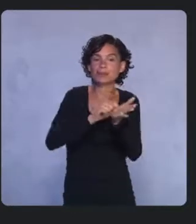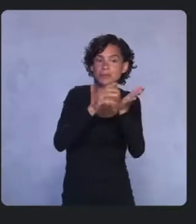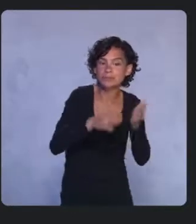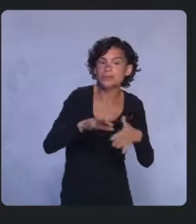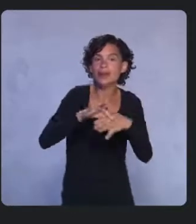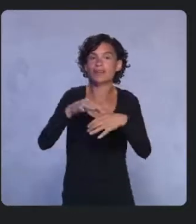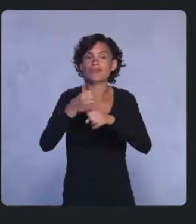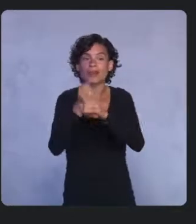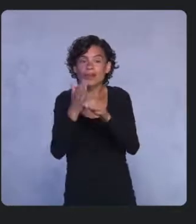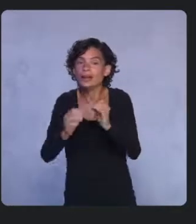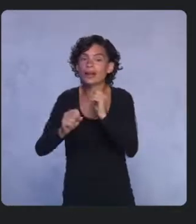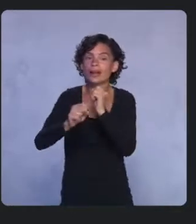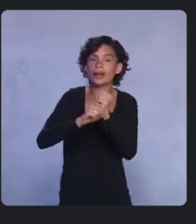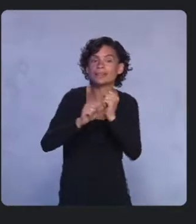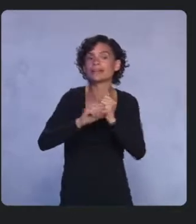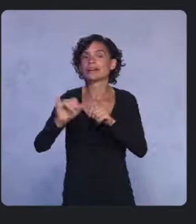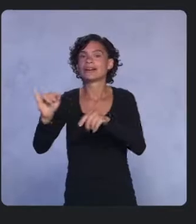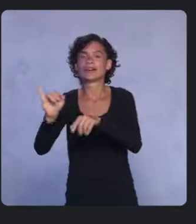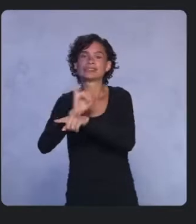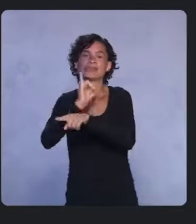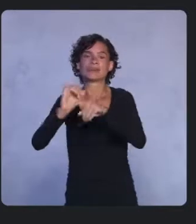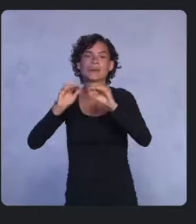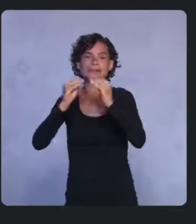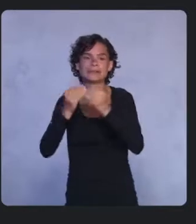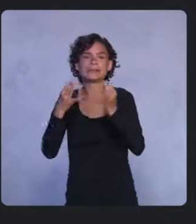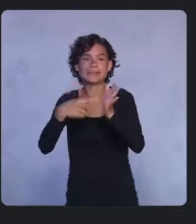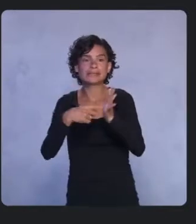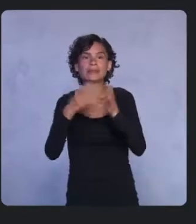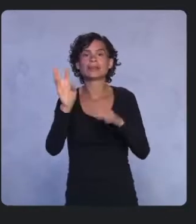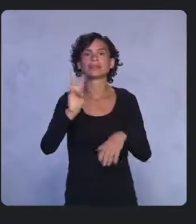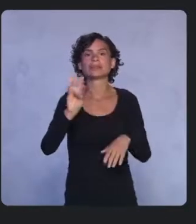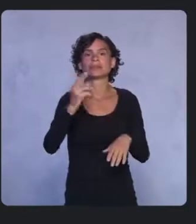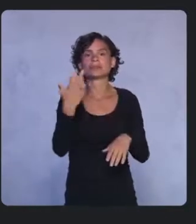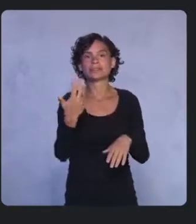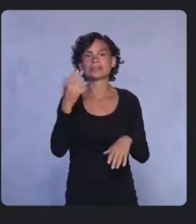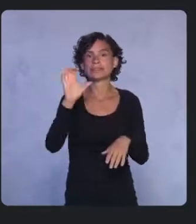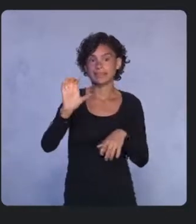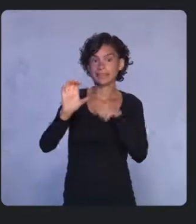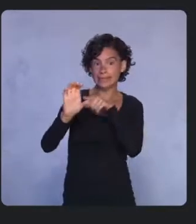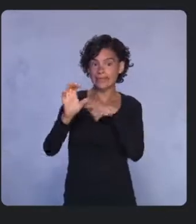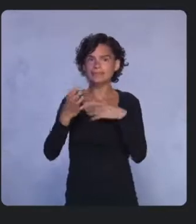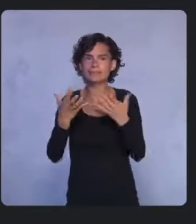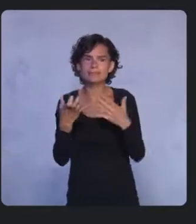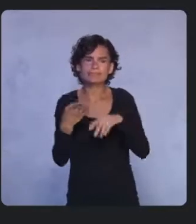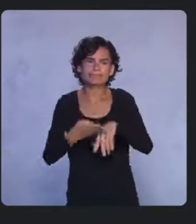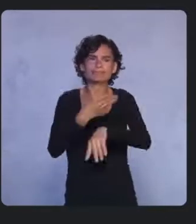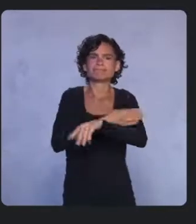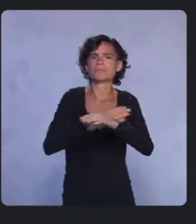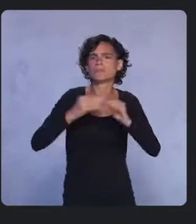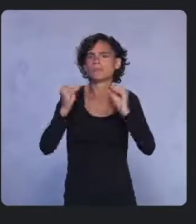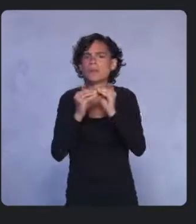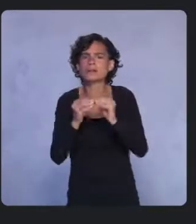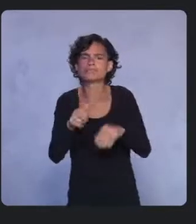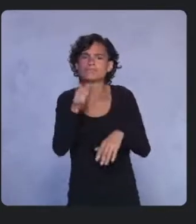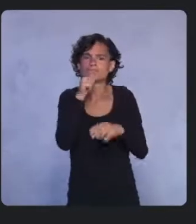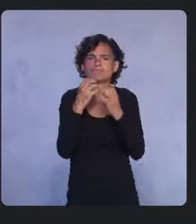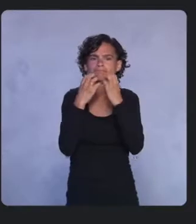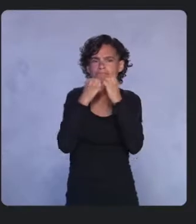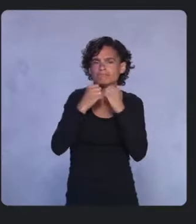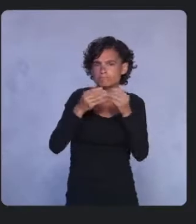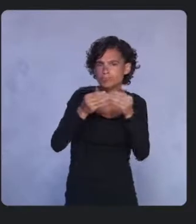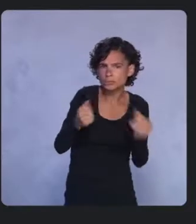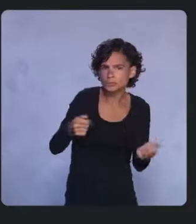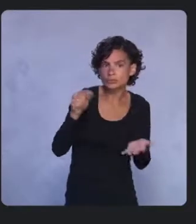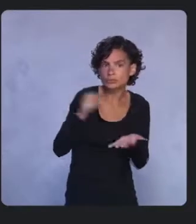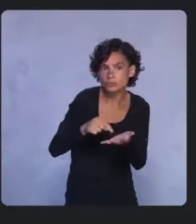advertisers, and industry organizations like the W3C to develop new privacy-preserving solutions that will shape the future of online